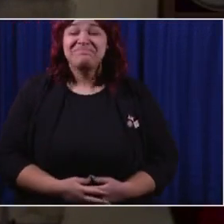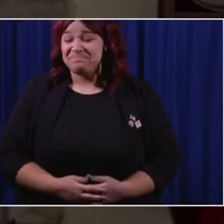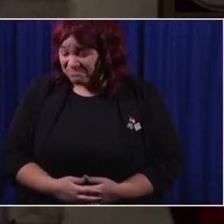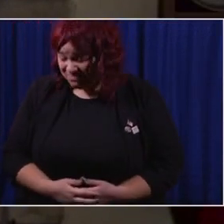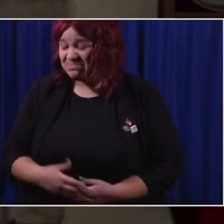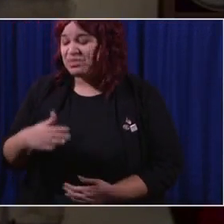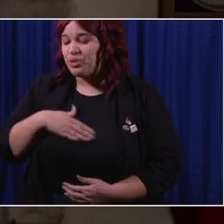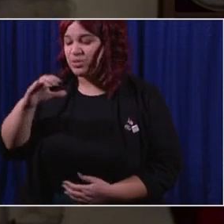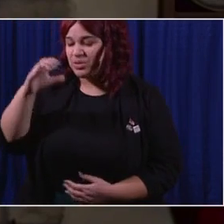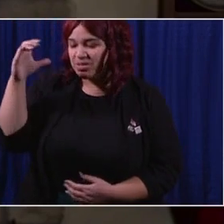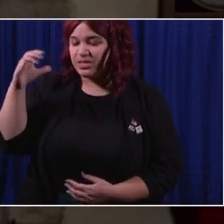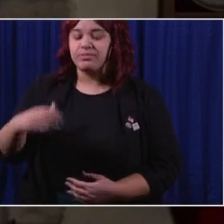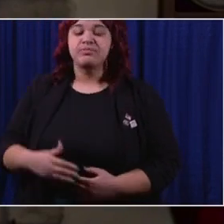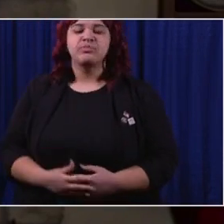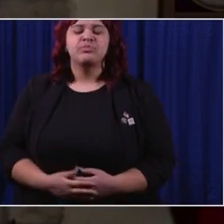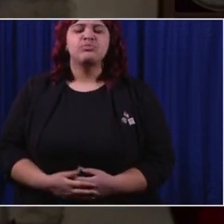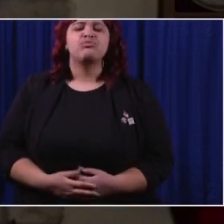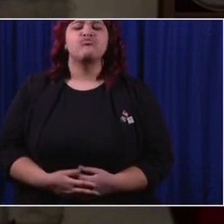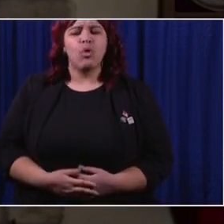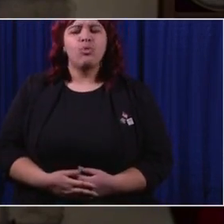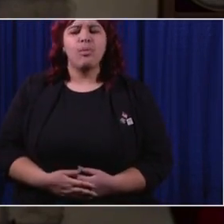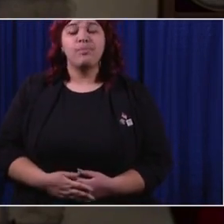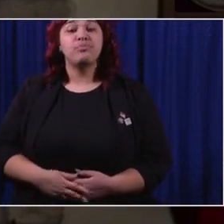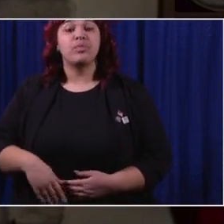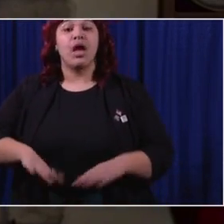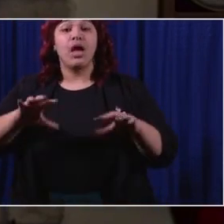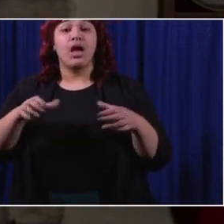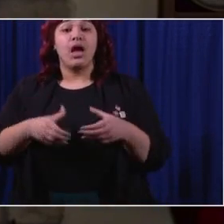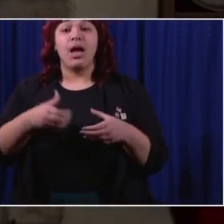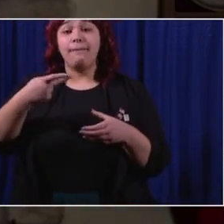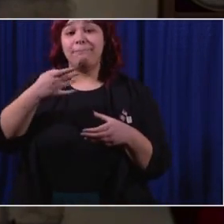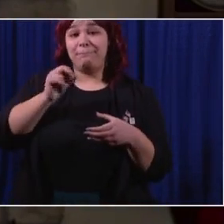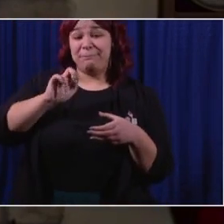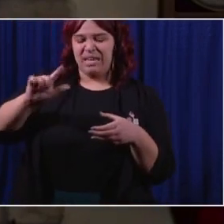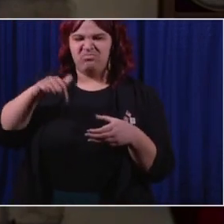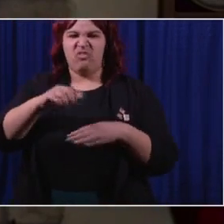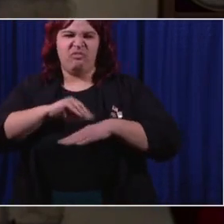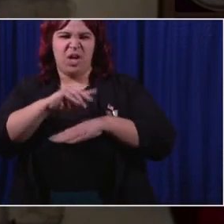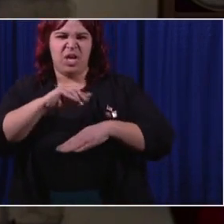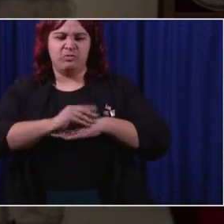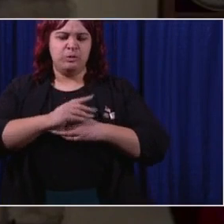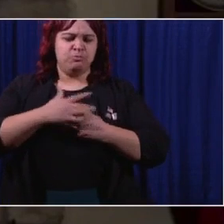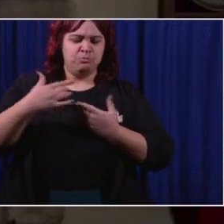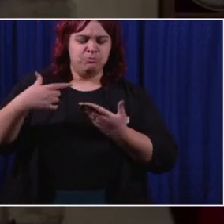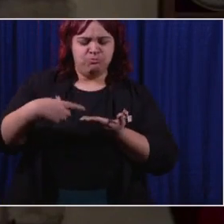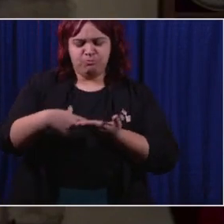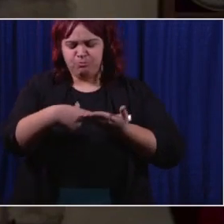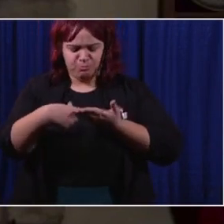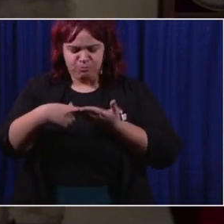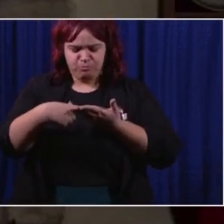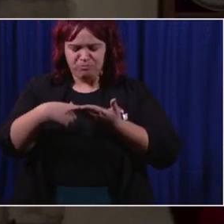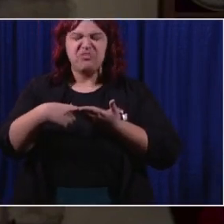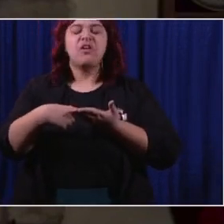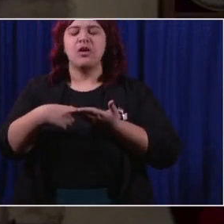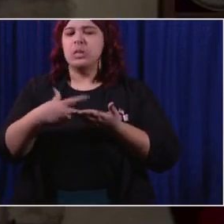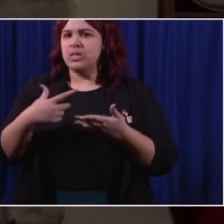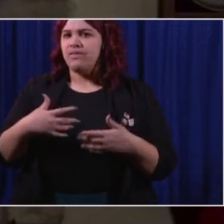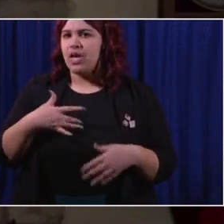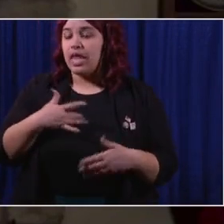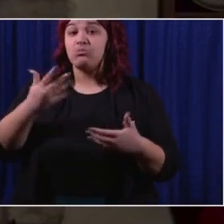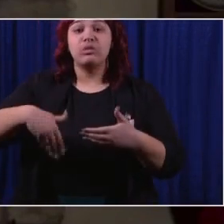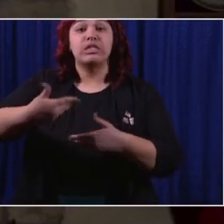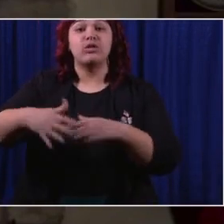A federal advisory panel suggested in the next round of vaccinations that it include essential workers such